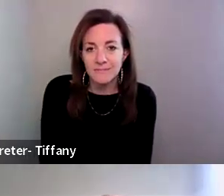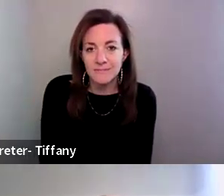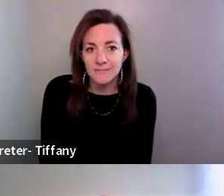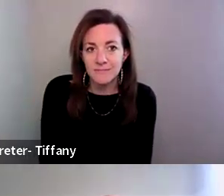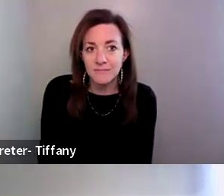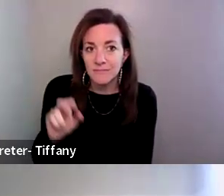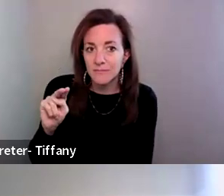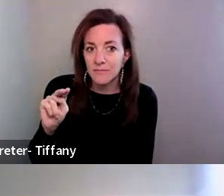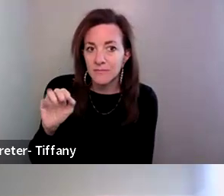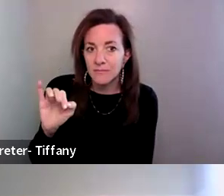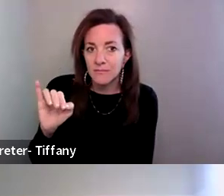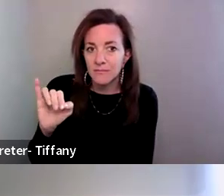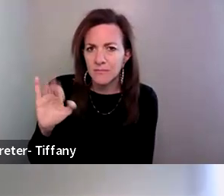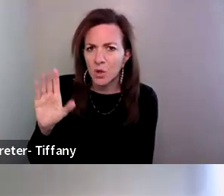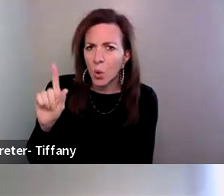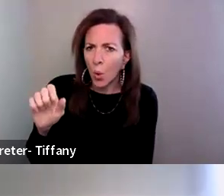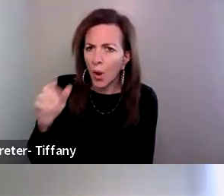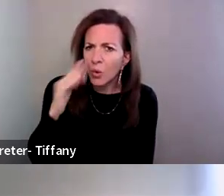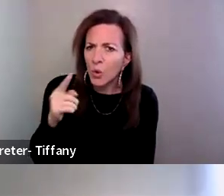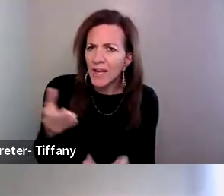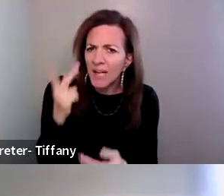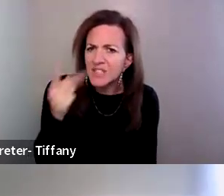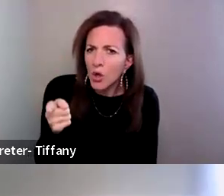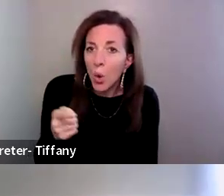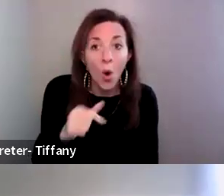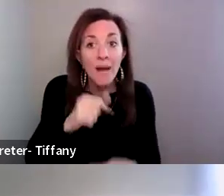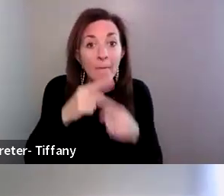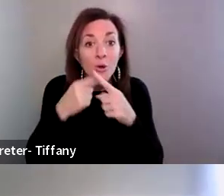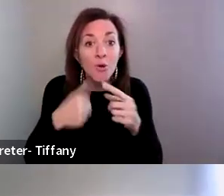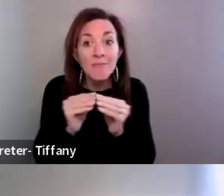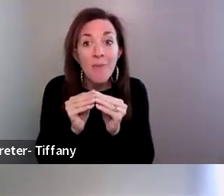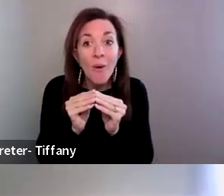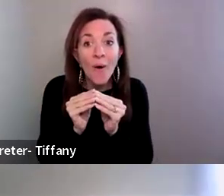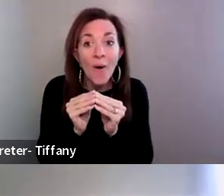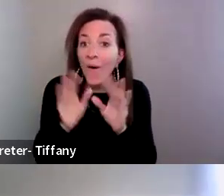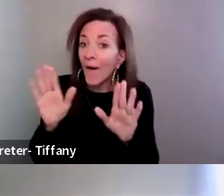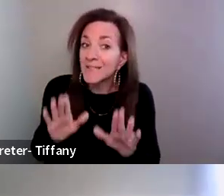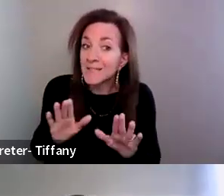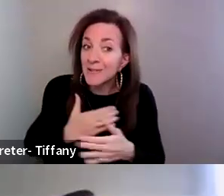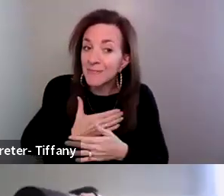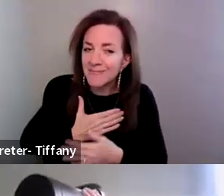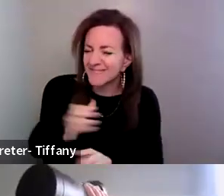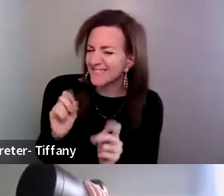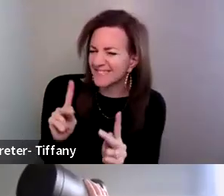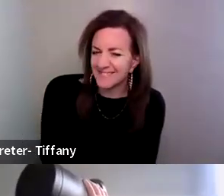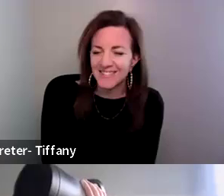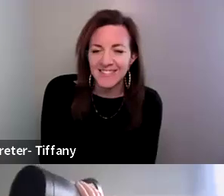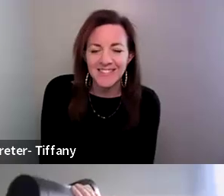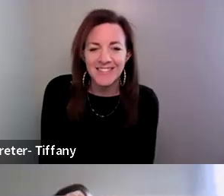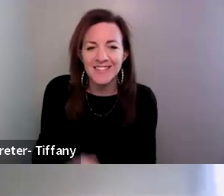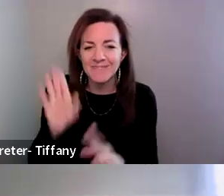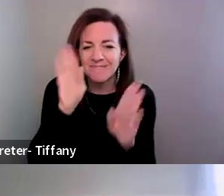Are you there, Nicole? I think I saw you. Mhm. All right, I'm not muted anymore. That's Okay. awesome. All right,